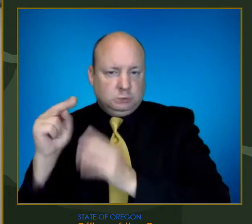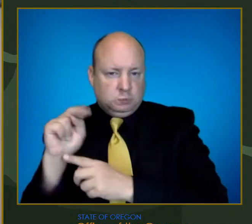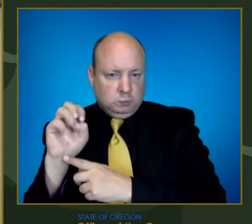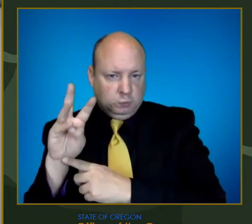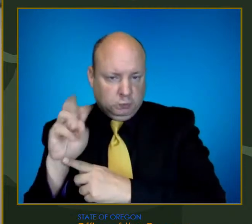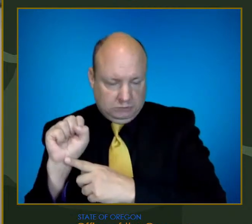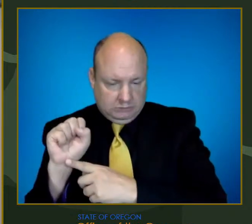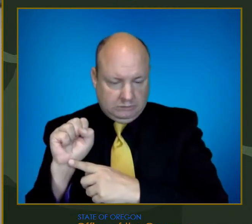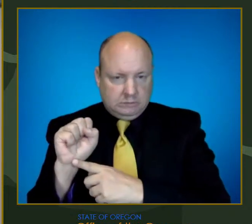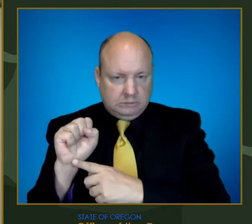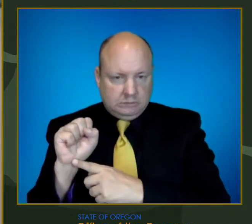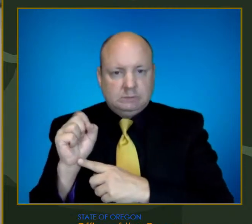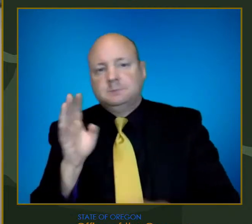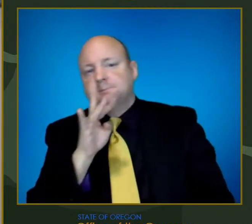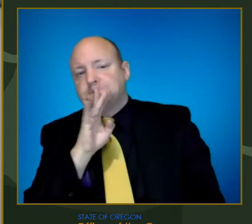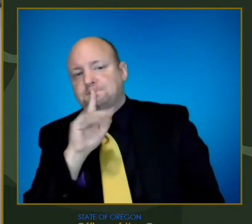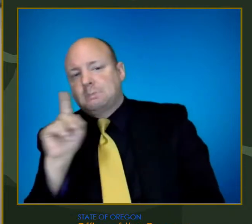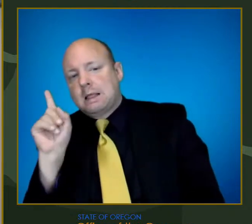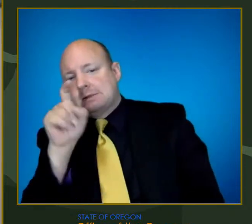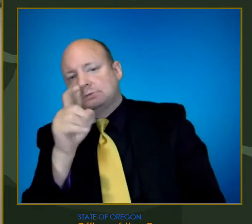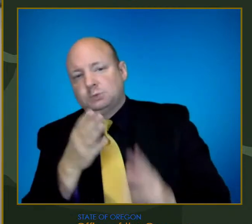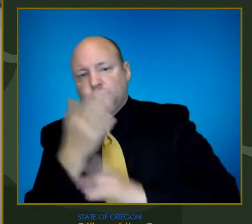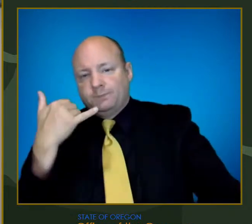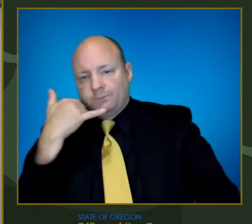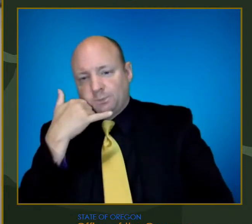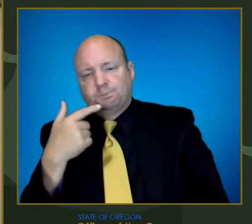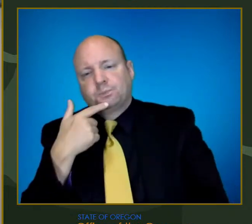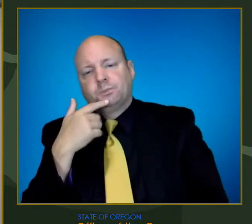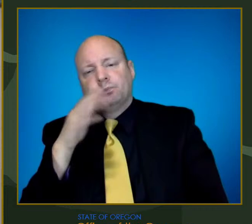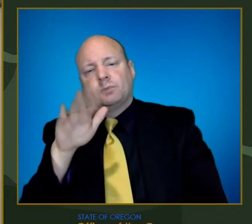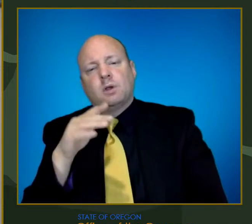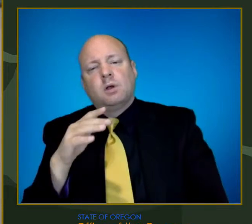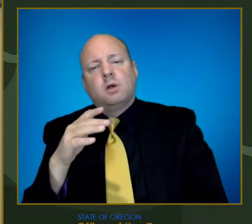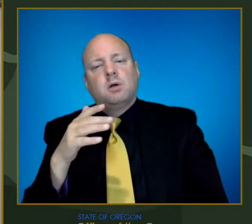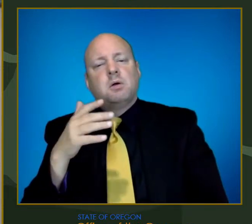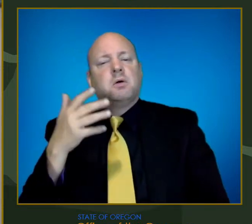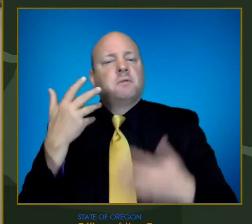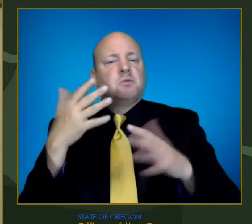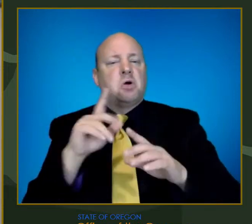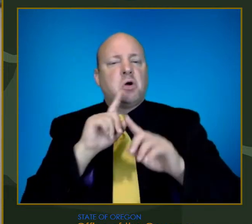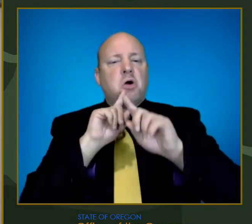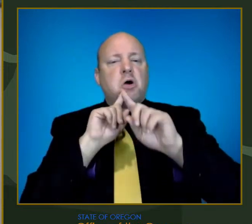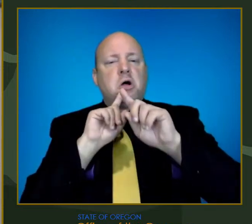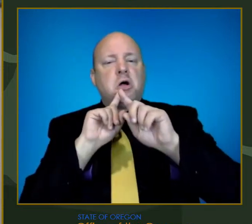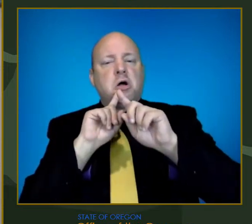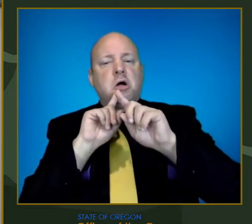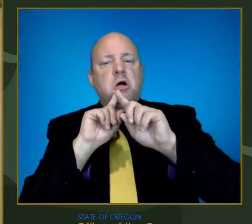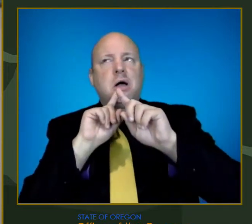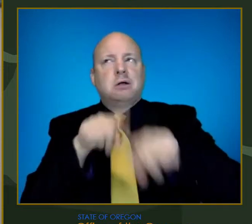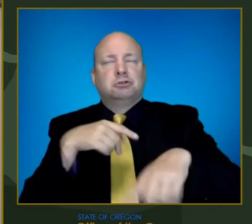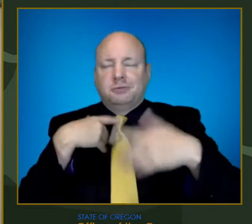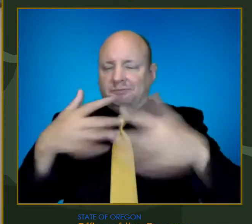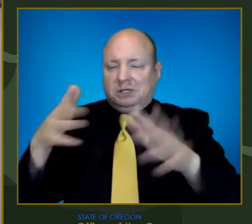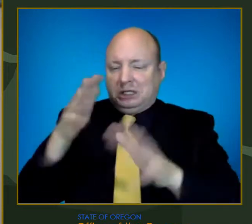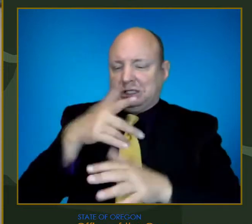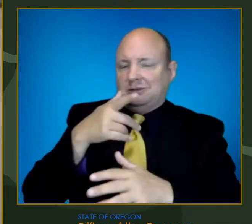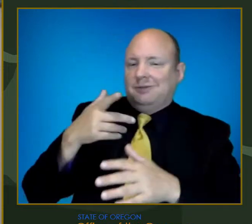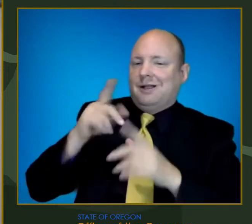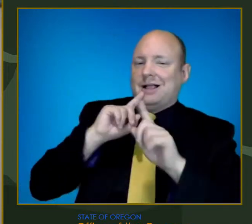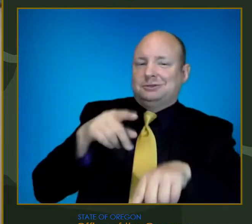Oh, actually, I think my question's been answered. Sorry, I forgot to lower my hand. Thanks, Julia. Thanks,